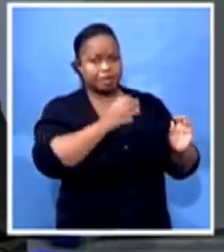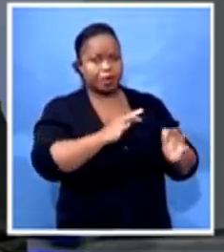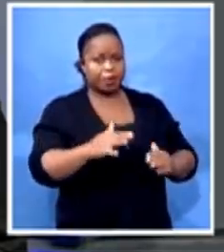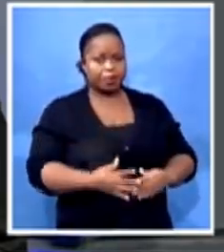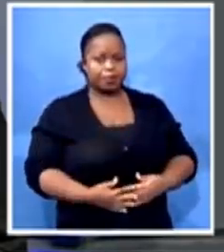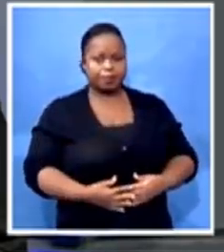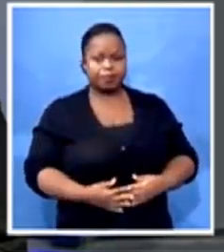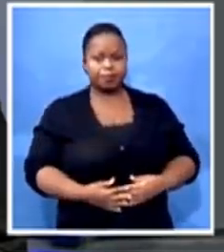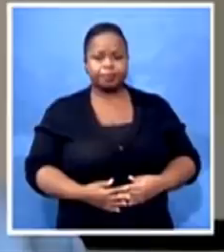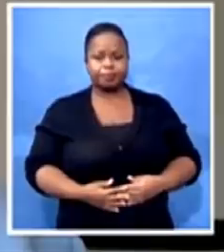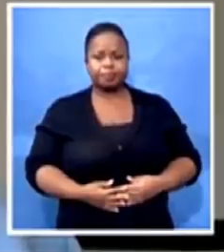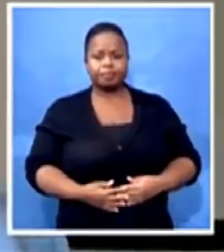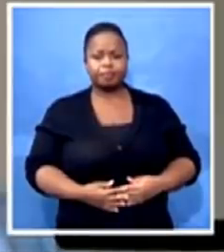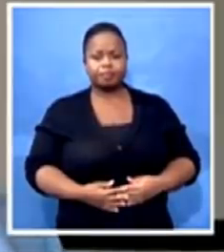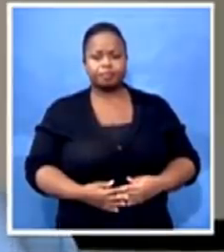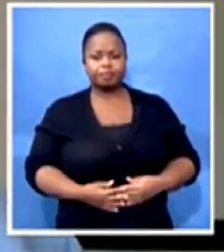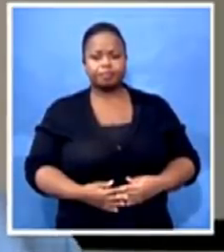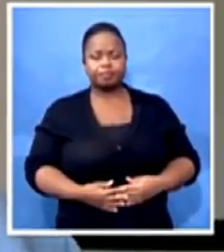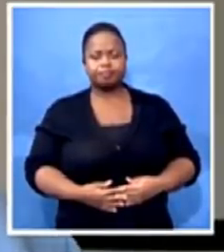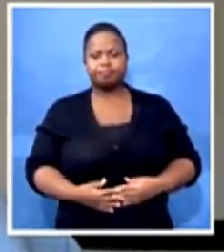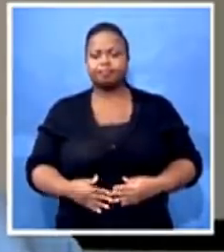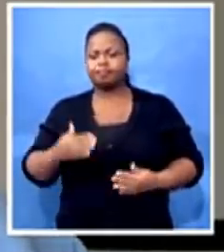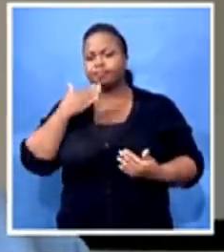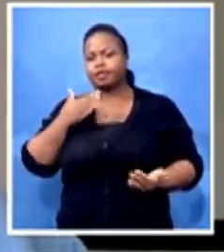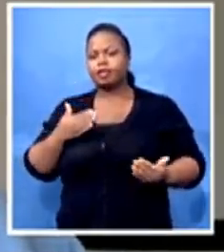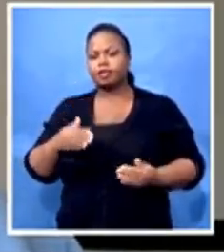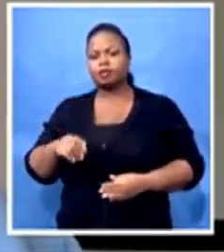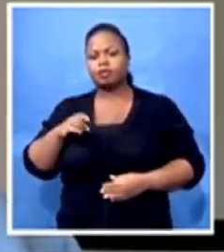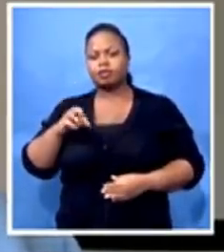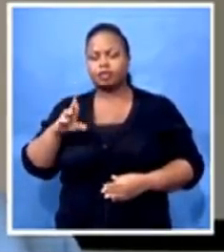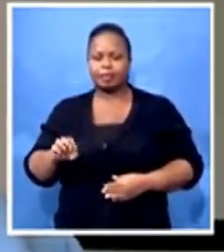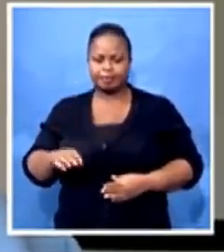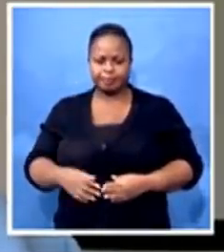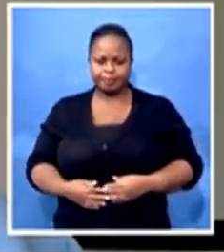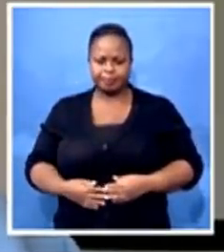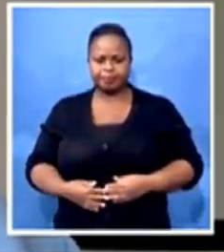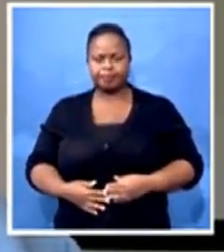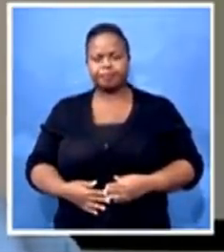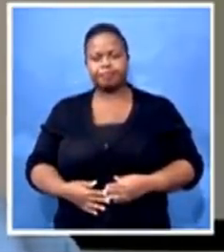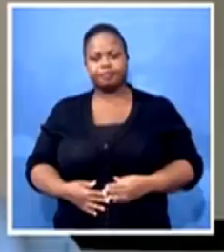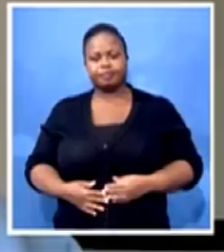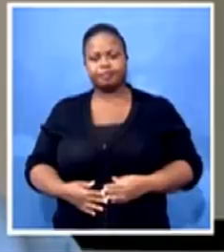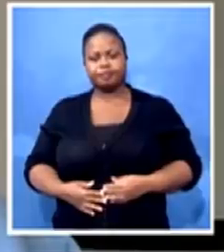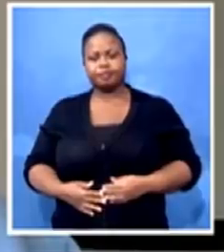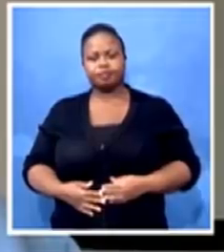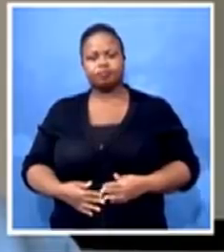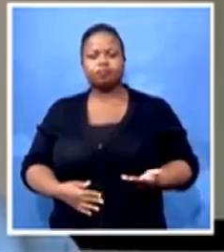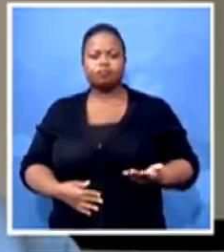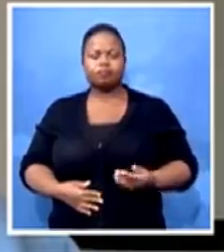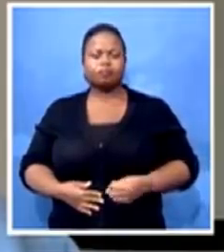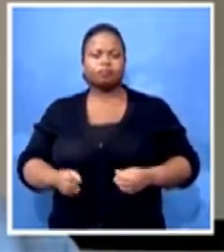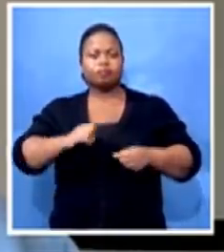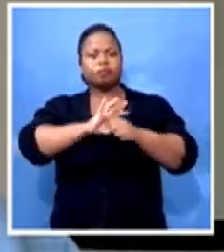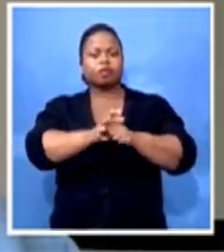Thank you very much, Desiree, and thank you for having me. COVID-19 has impacted all